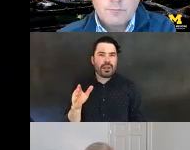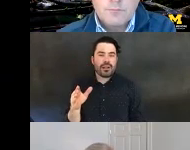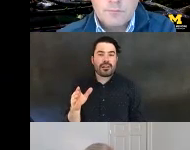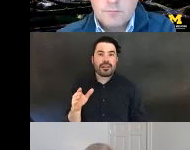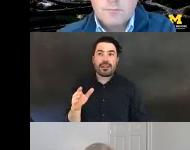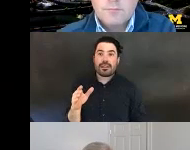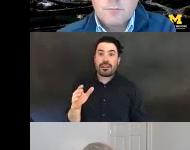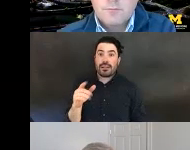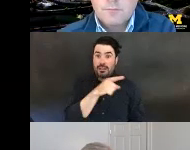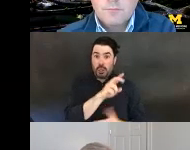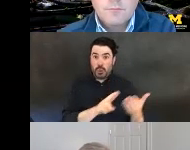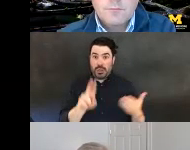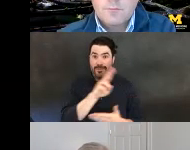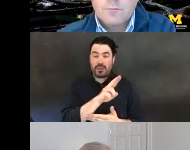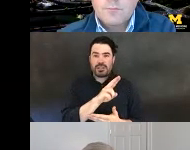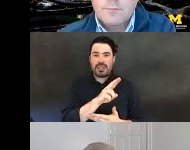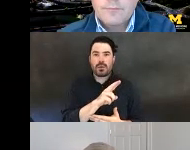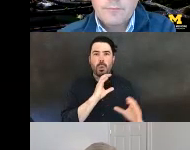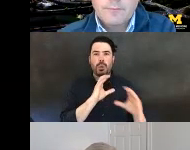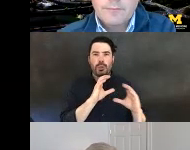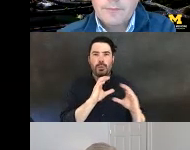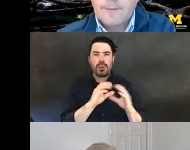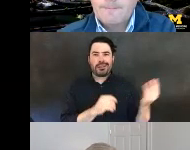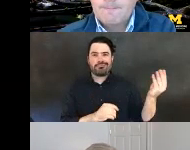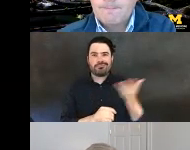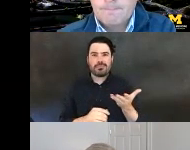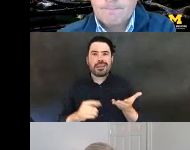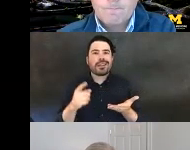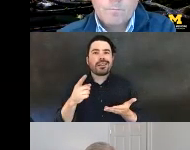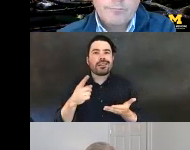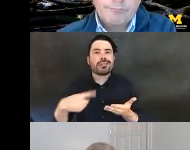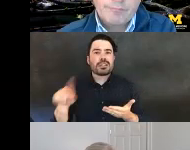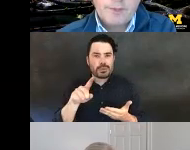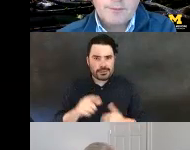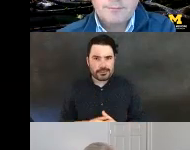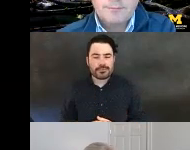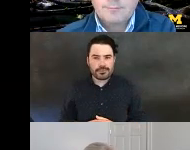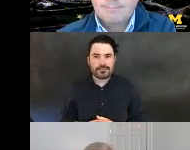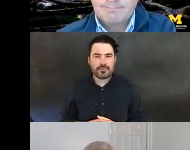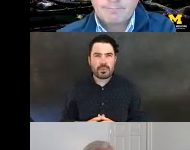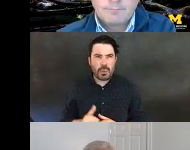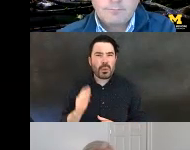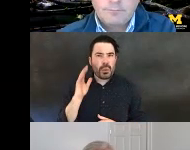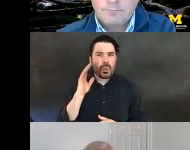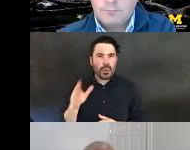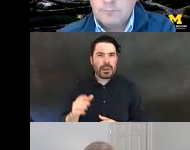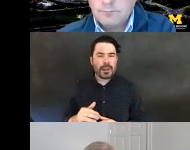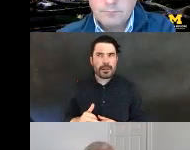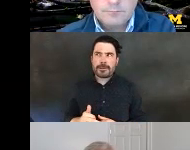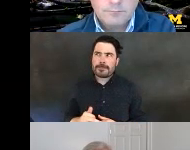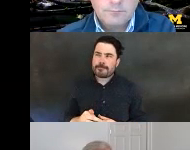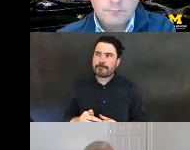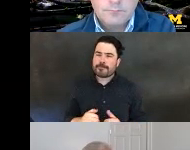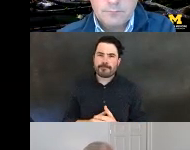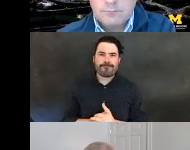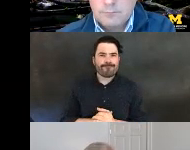week. And I think there'll be a certain amount of needing to be responsive in ways